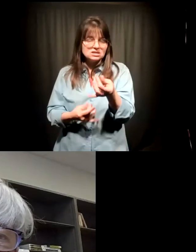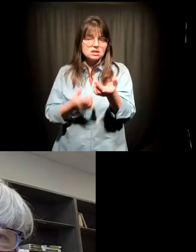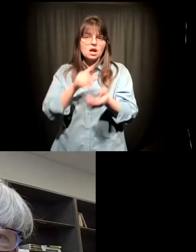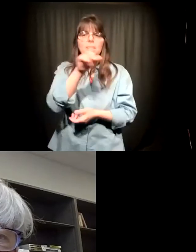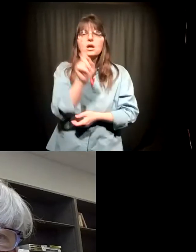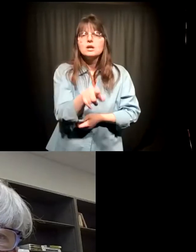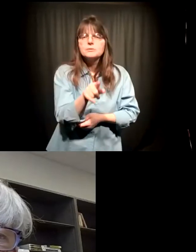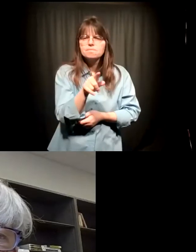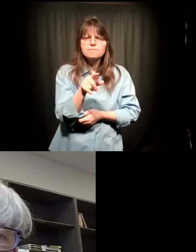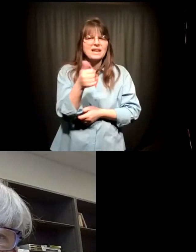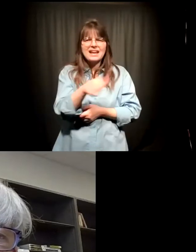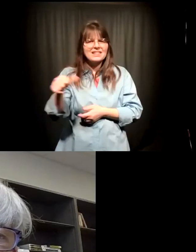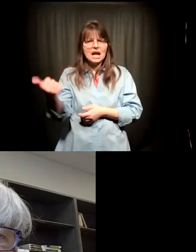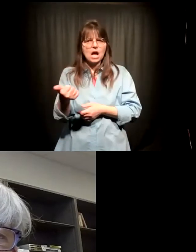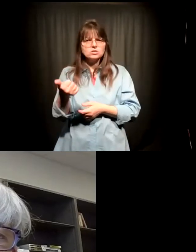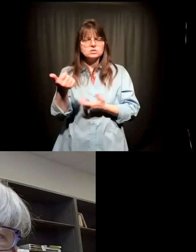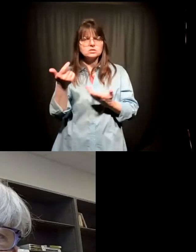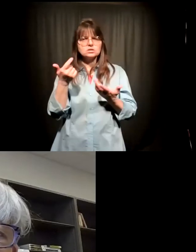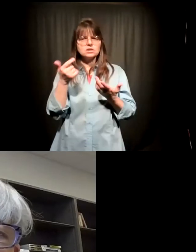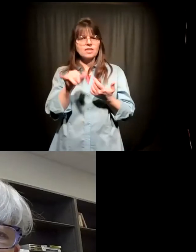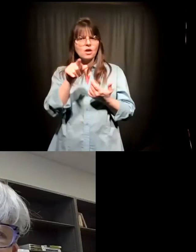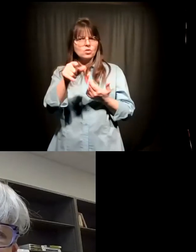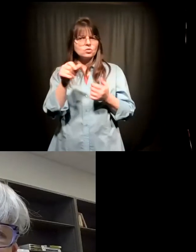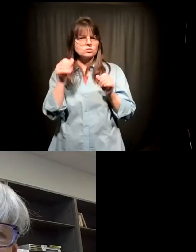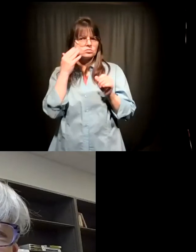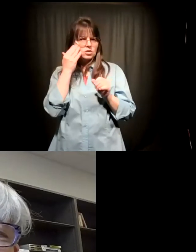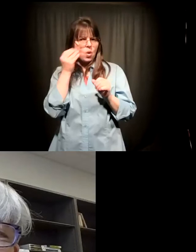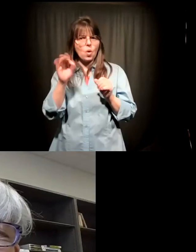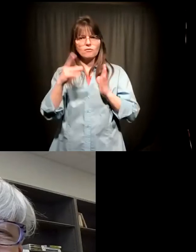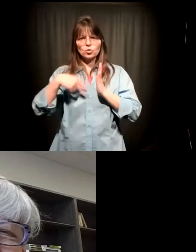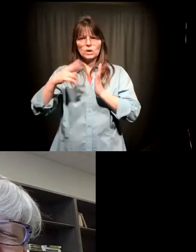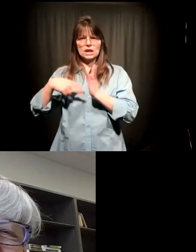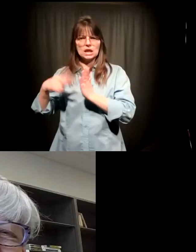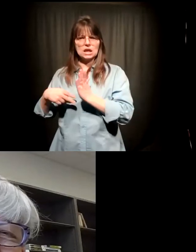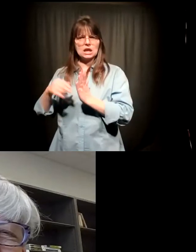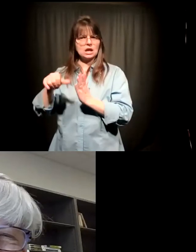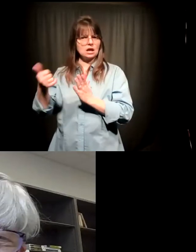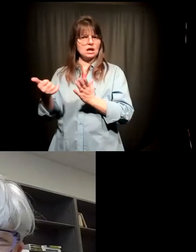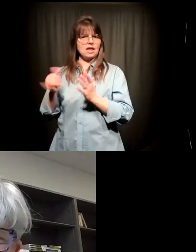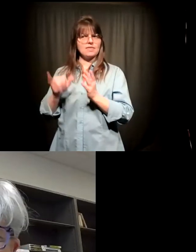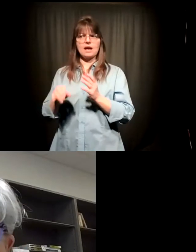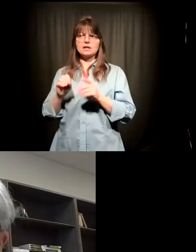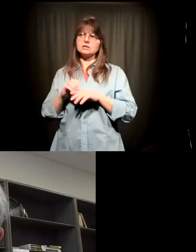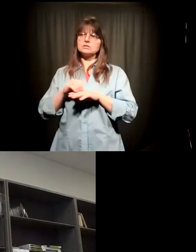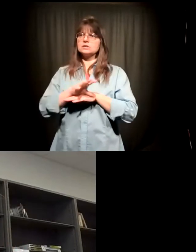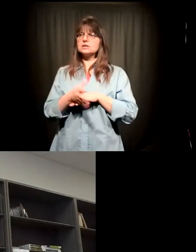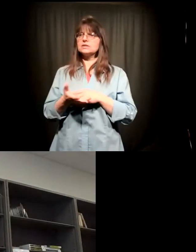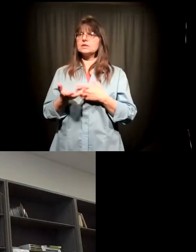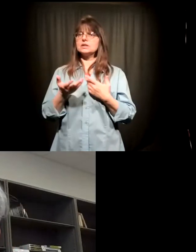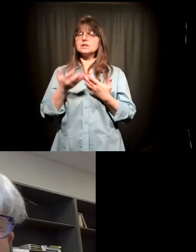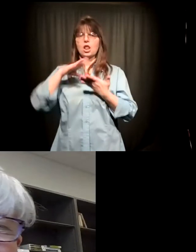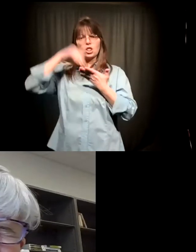but deafness, because most deaf children aren't born to deaf parents, it's more of a horizontal identity. It's an identity